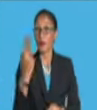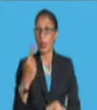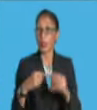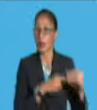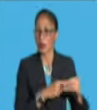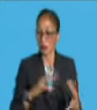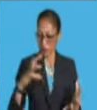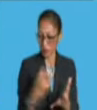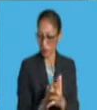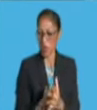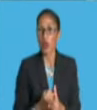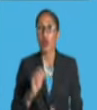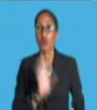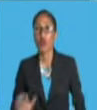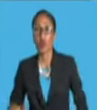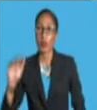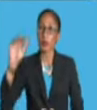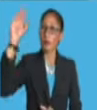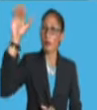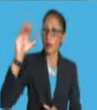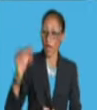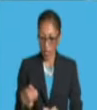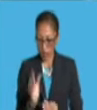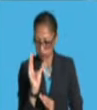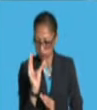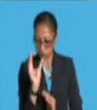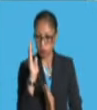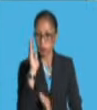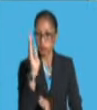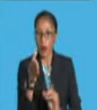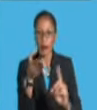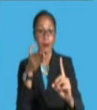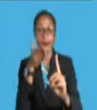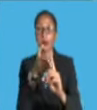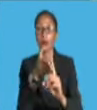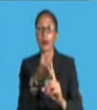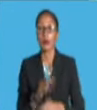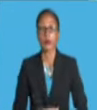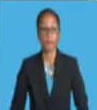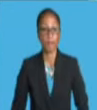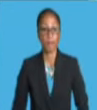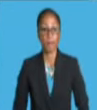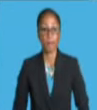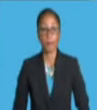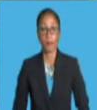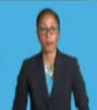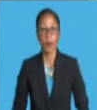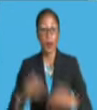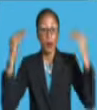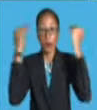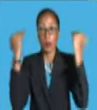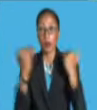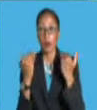have secured our children's future and set up a direction that will ensure a brighter future for everyone. Madam